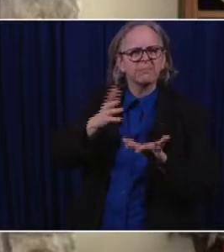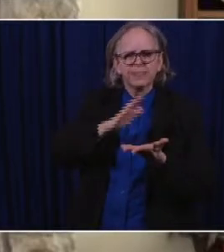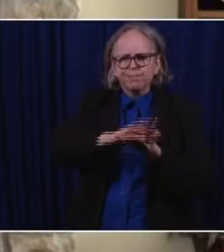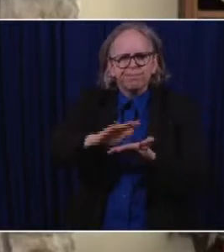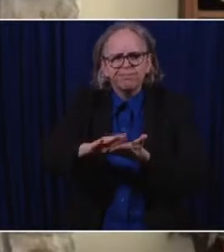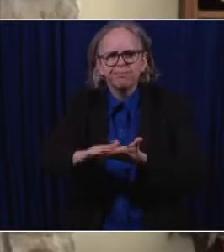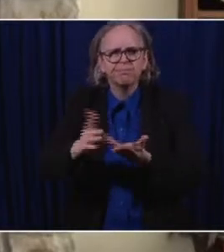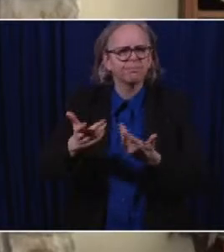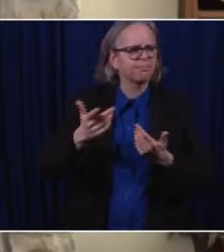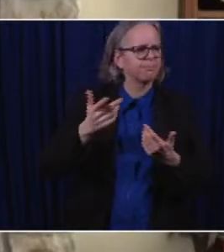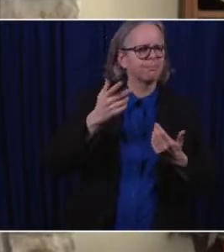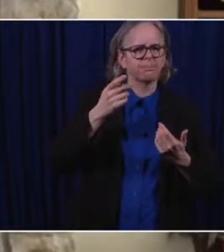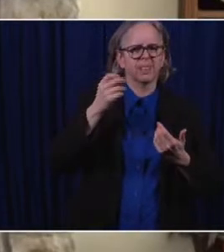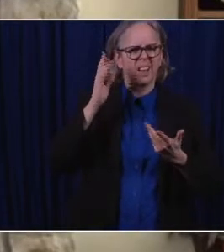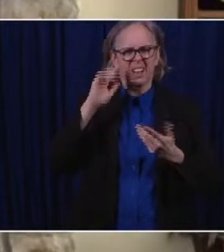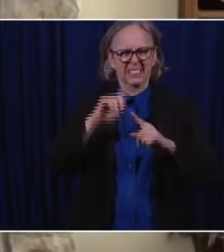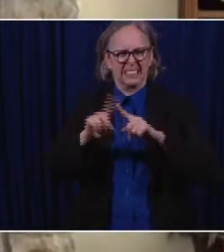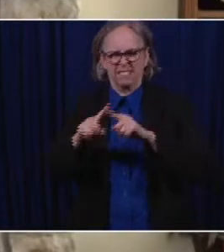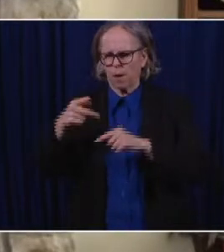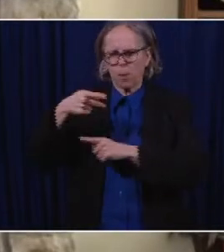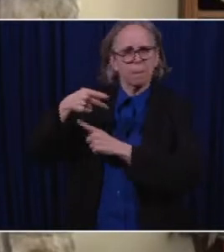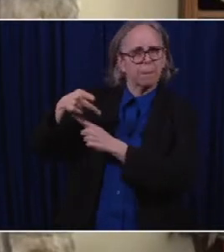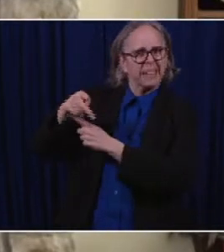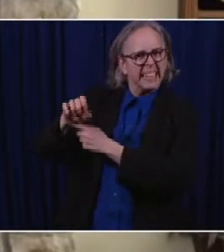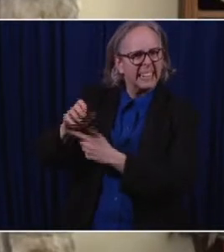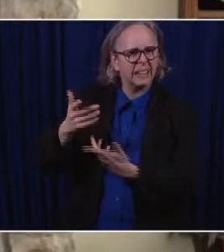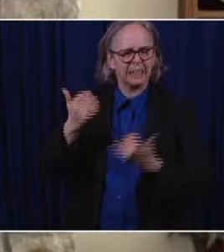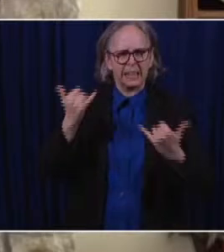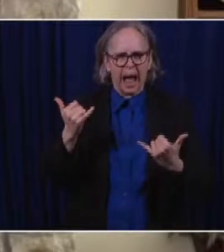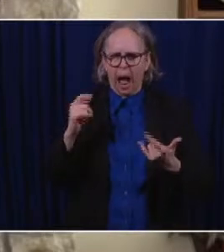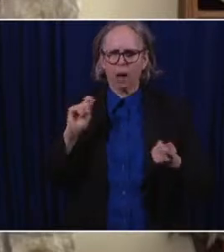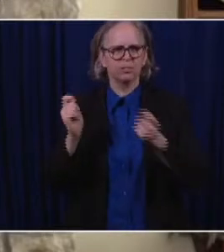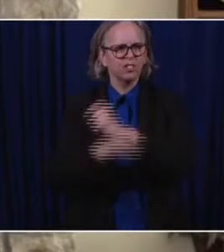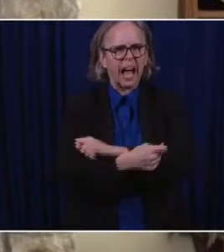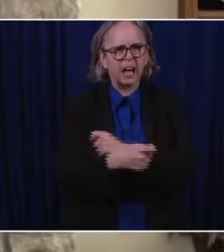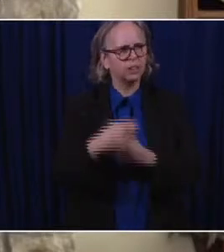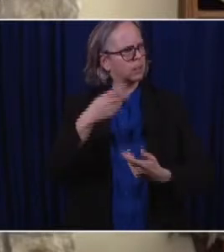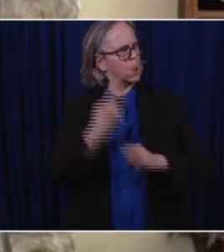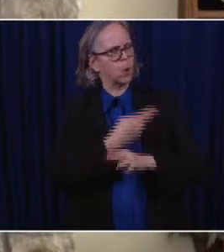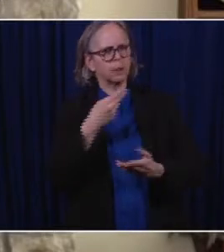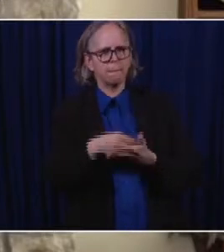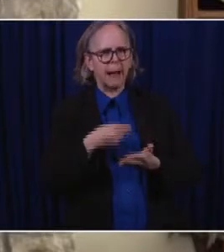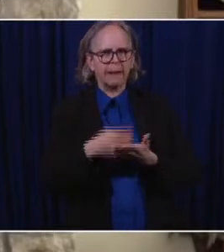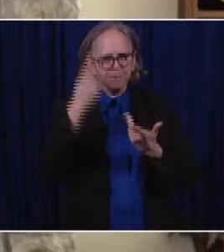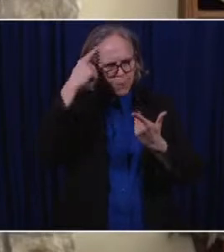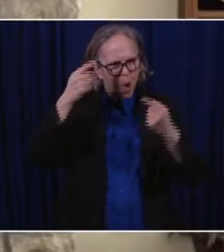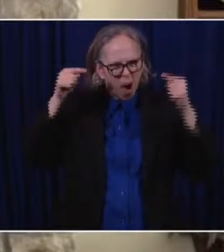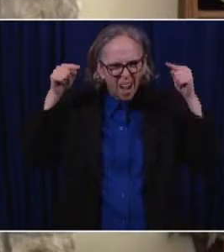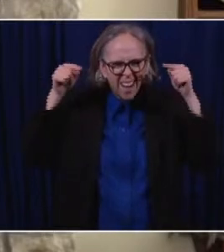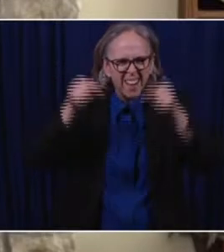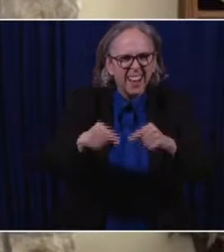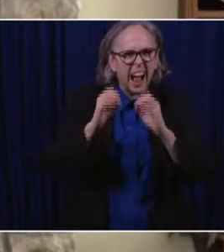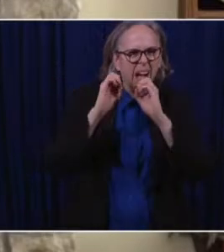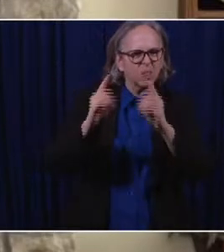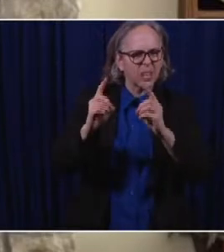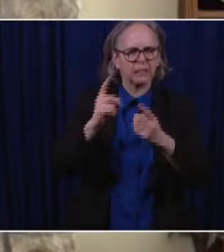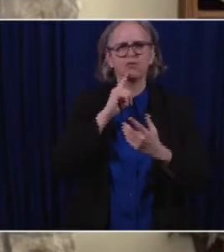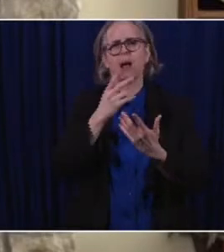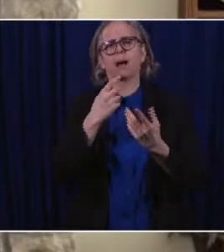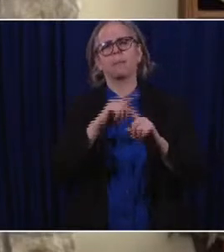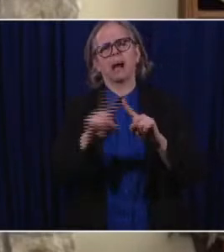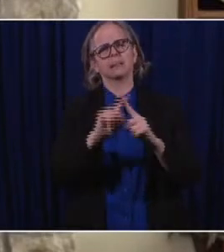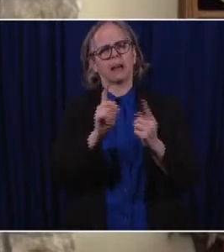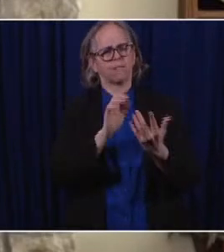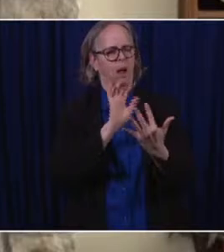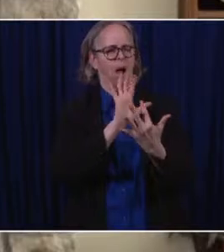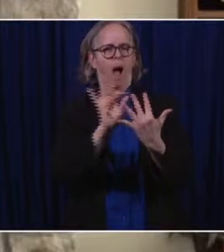at young people, and that this money, and there's many, many ways, as we talked about, that this money can